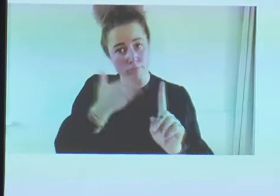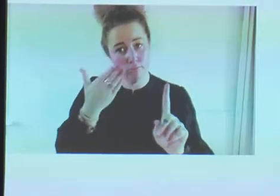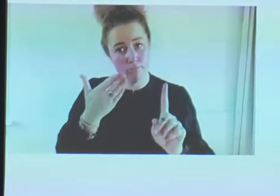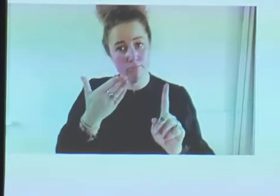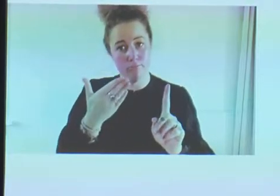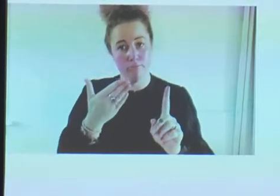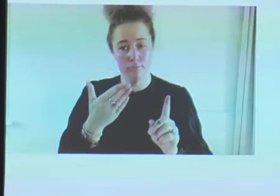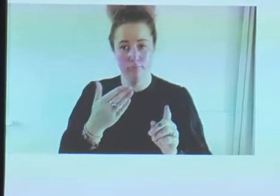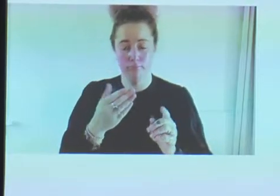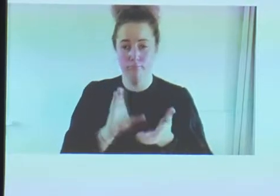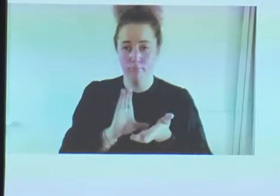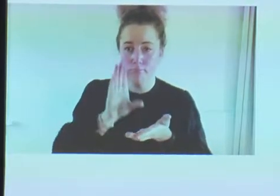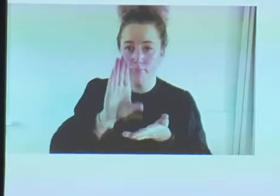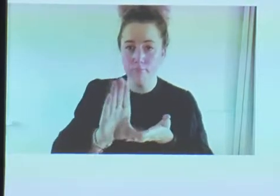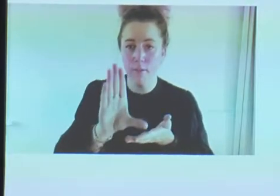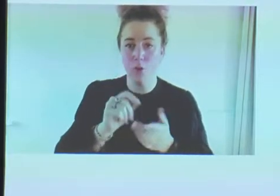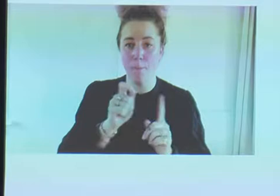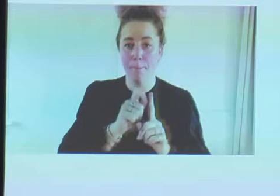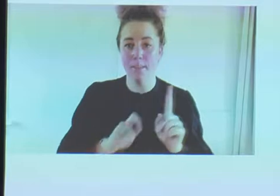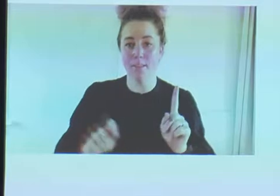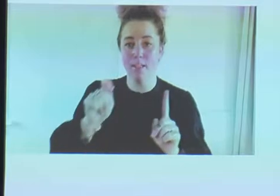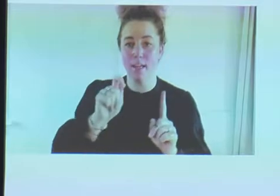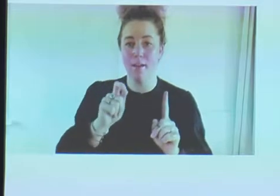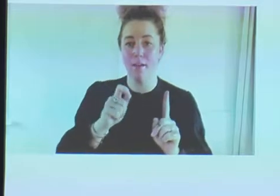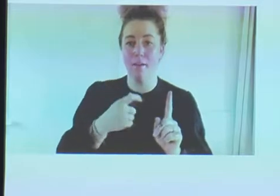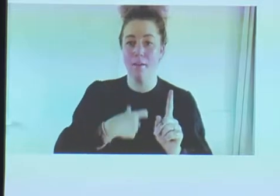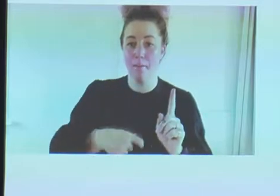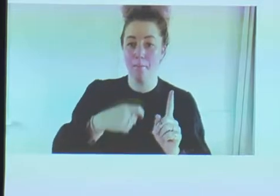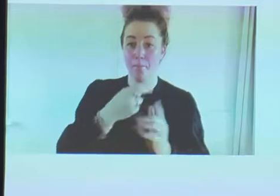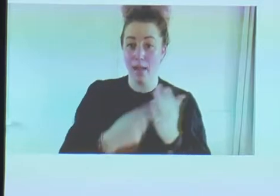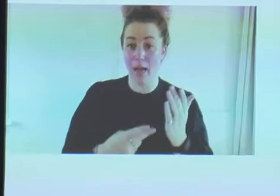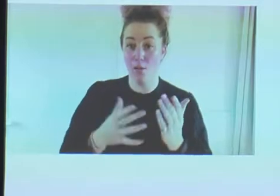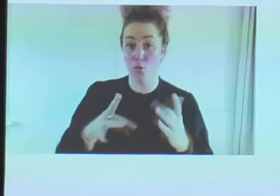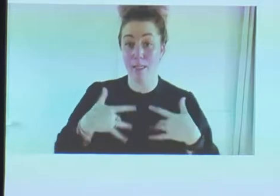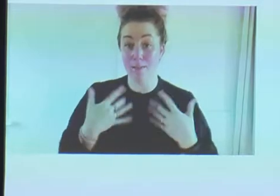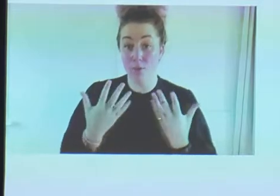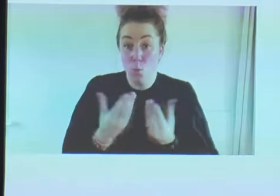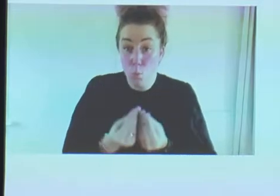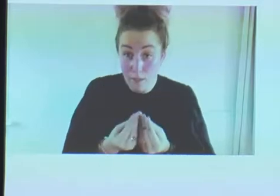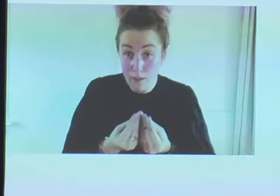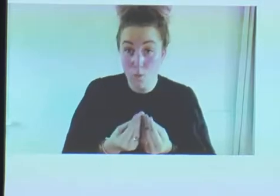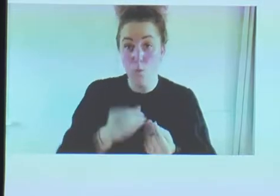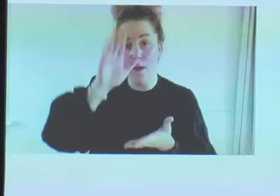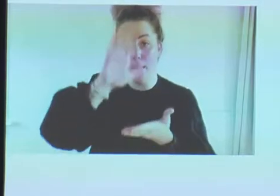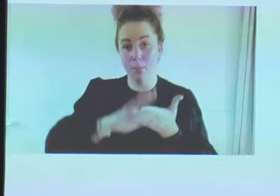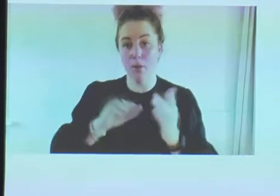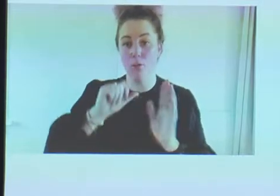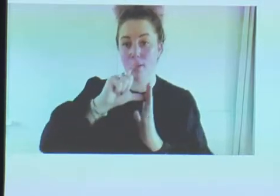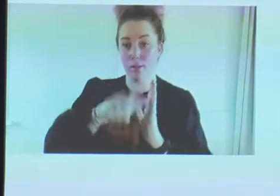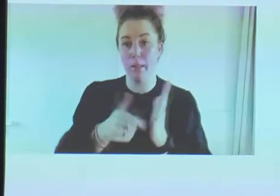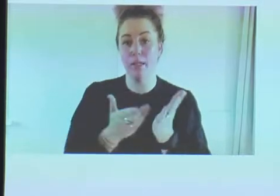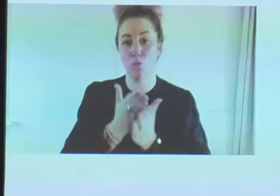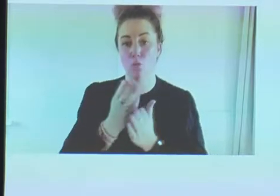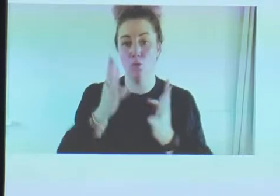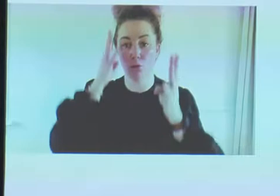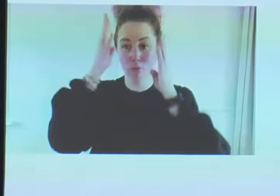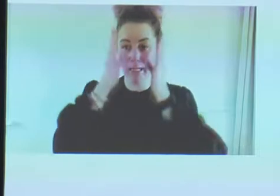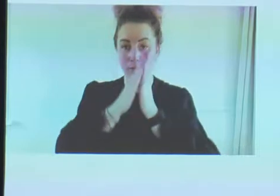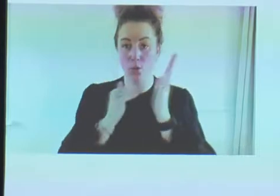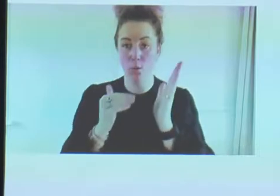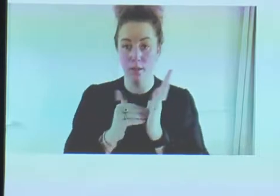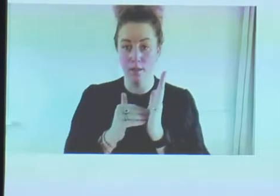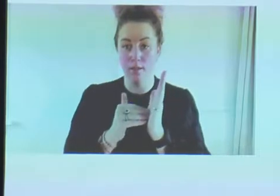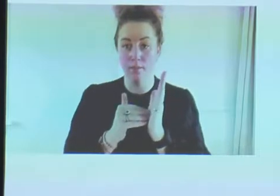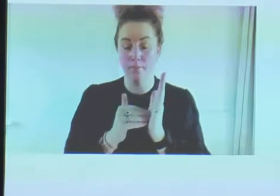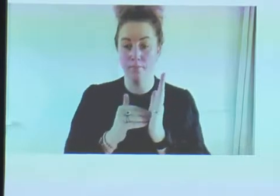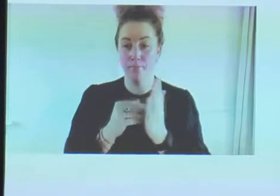of a Pacifica artist who lives with experience of disability at the creative New Zealand